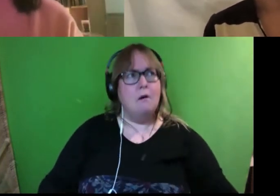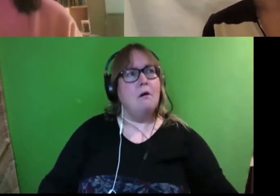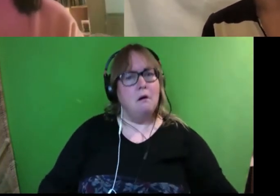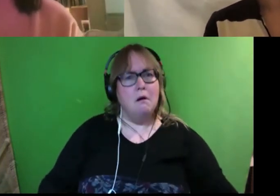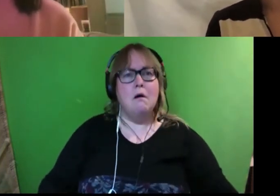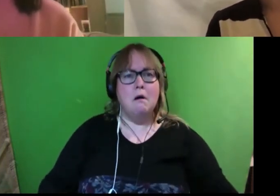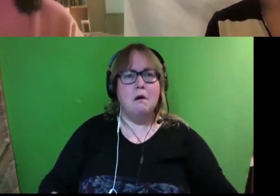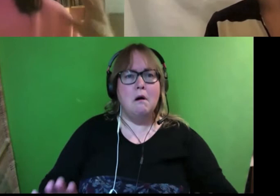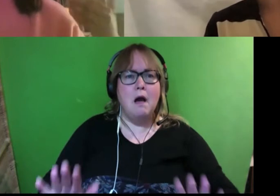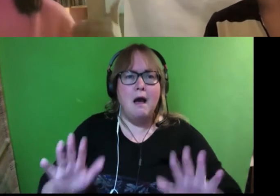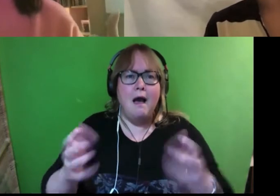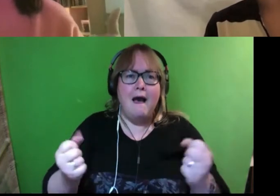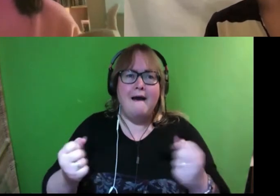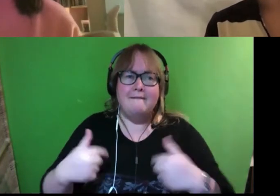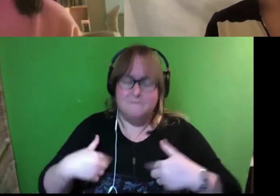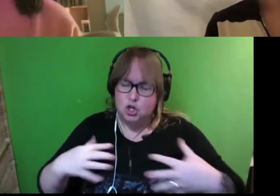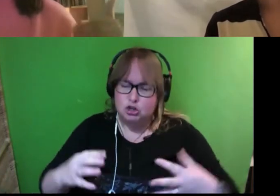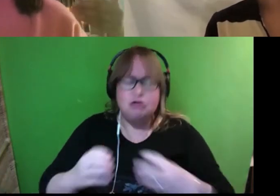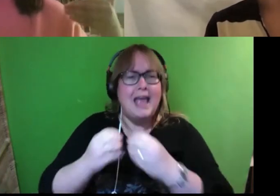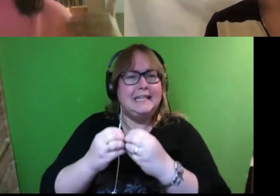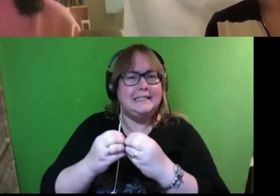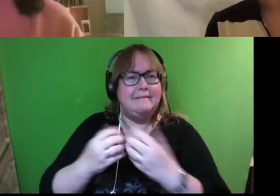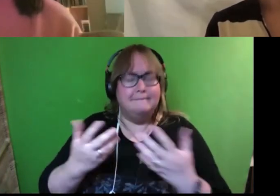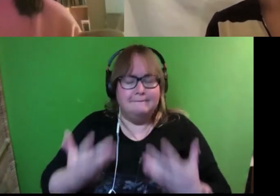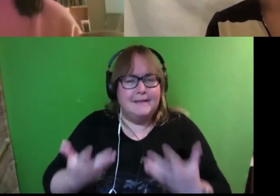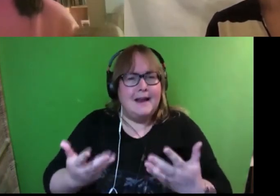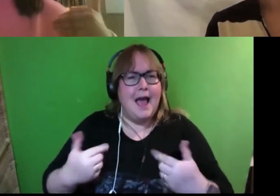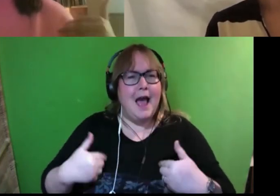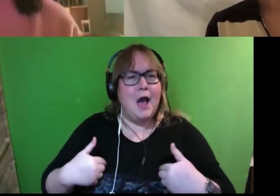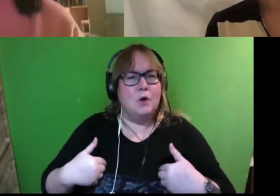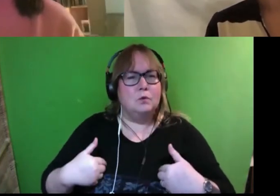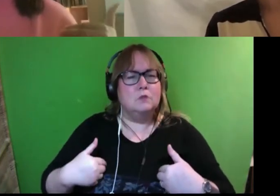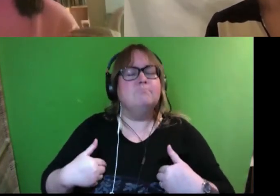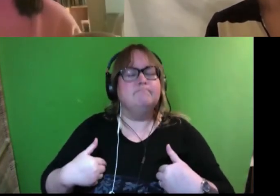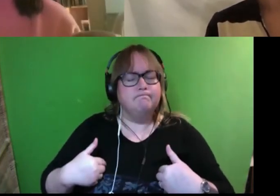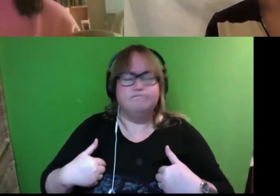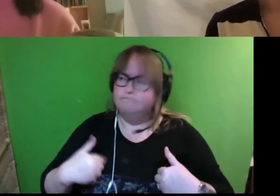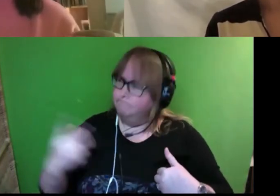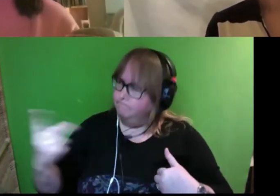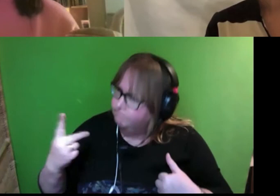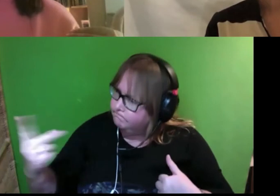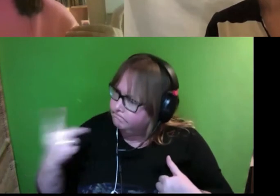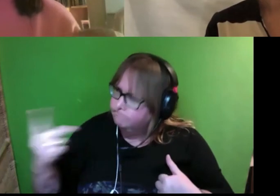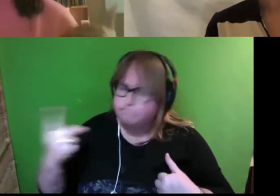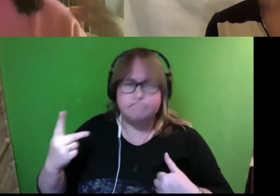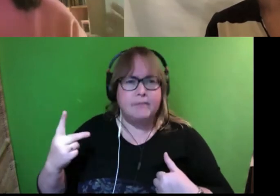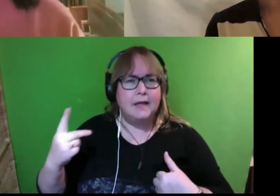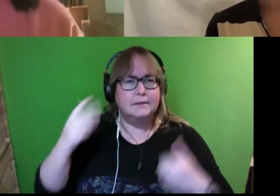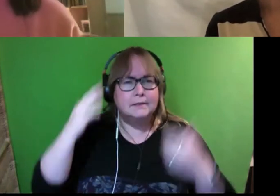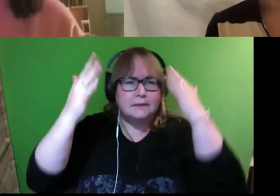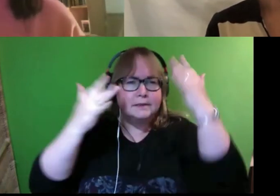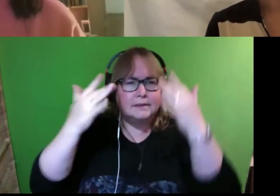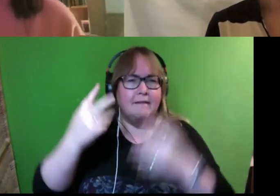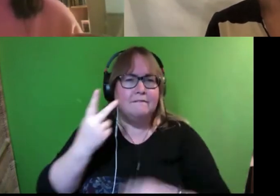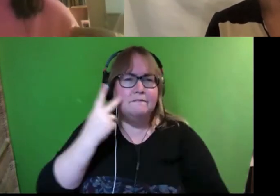creative processes that I really want to undertake that is going to lead me not necessarily